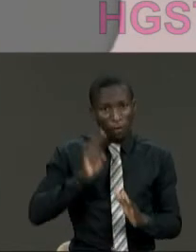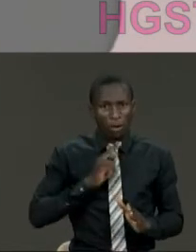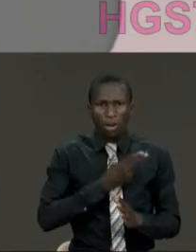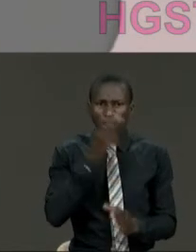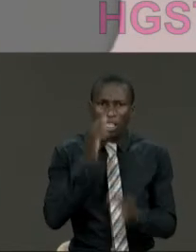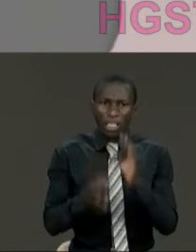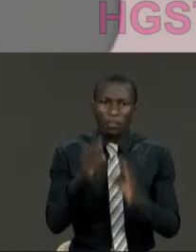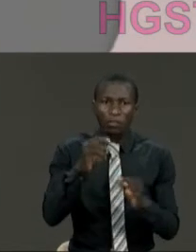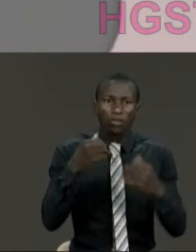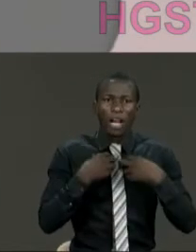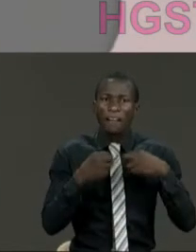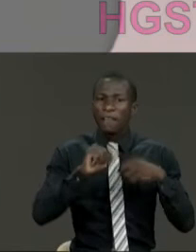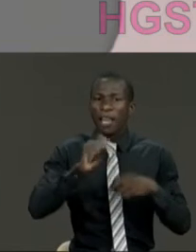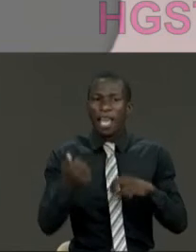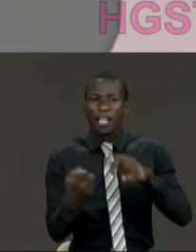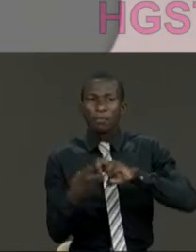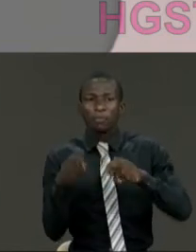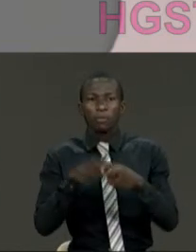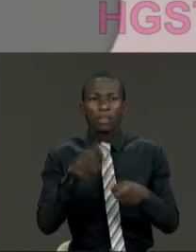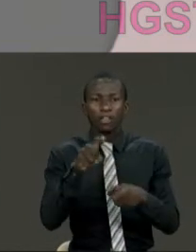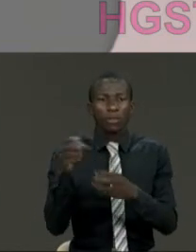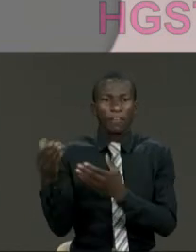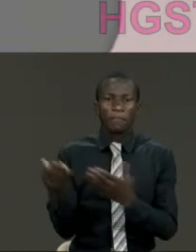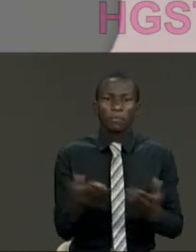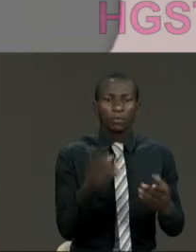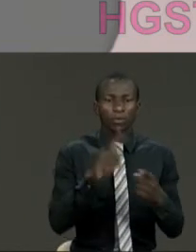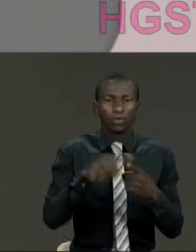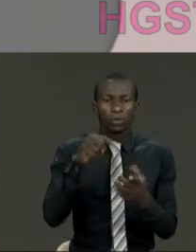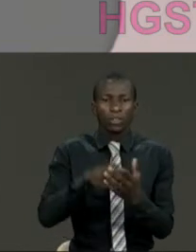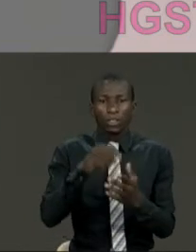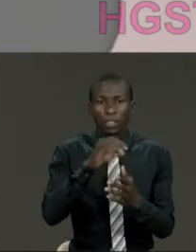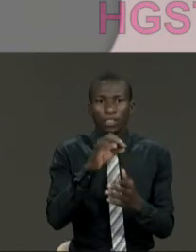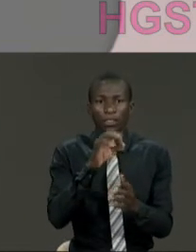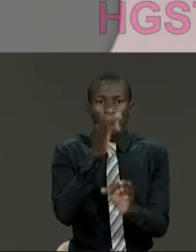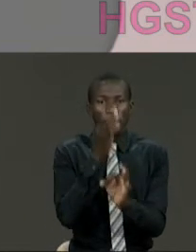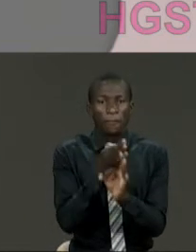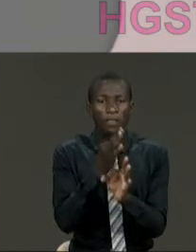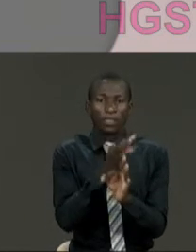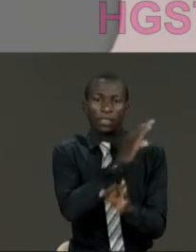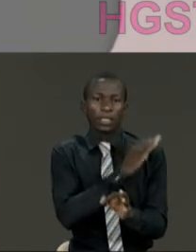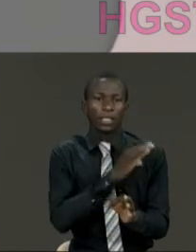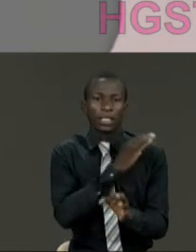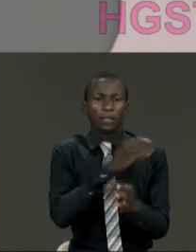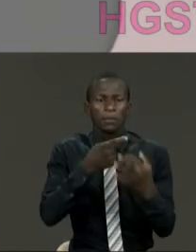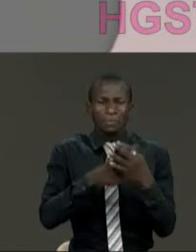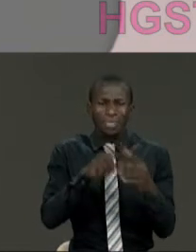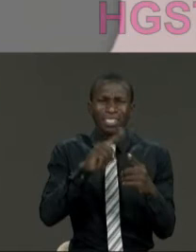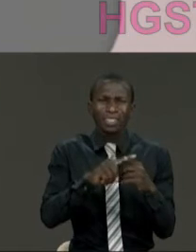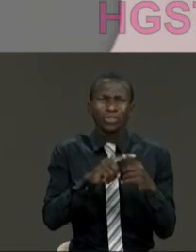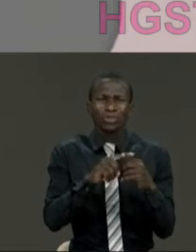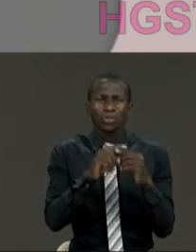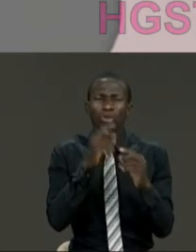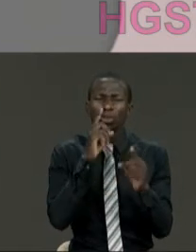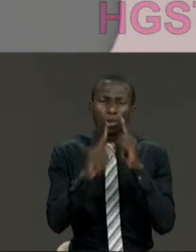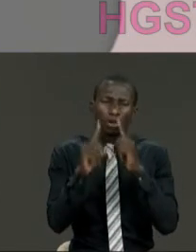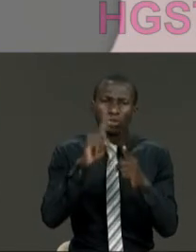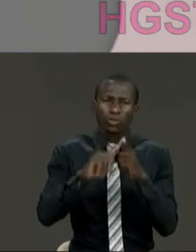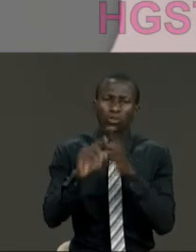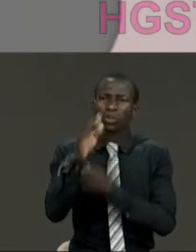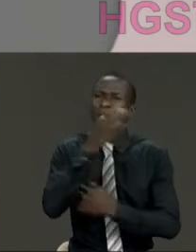problem that you have brought to this faith clinic, begin to talk to God by faith and connect your faith